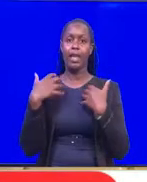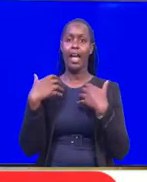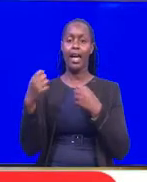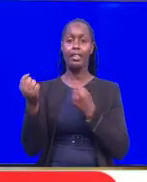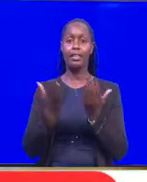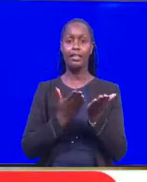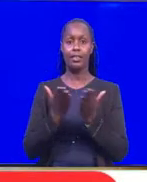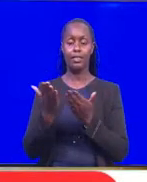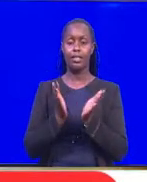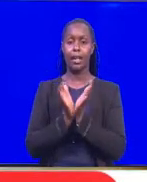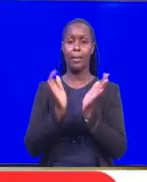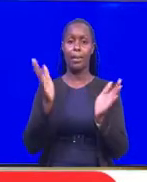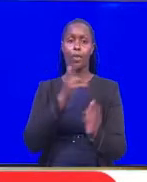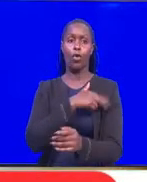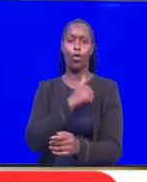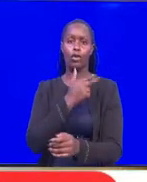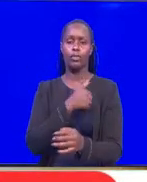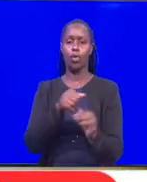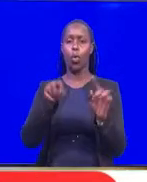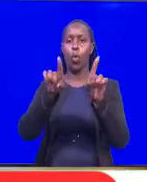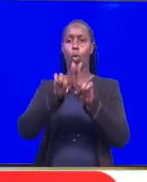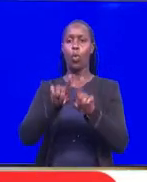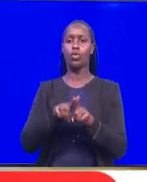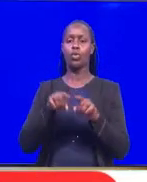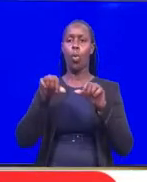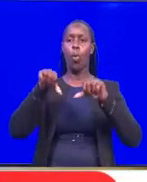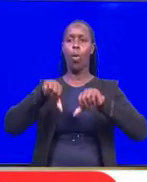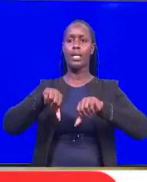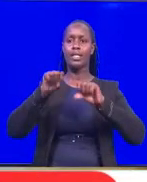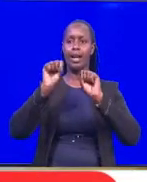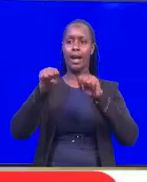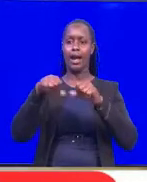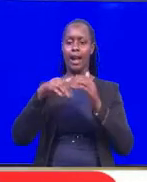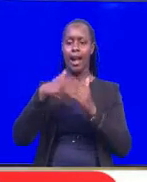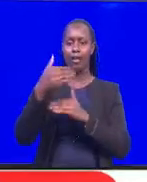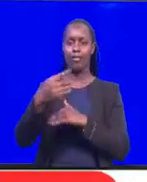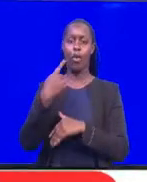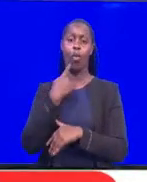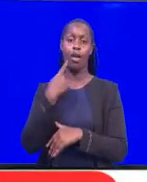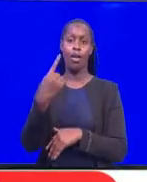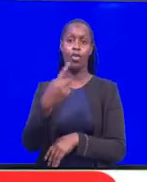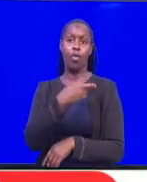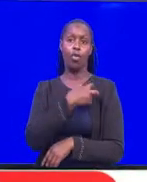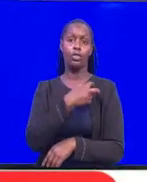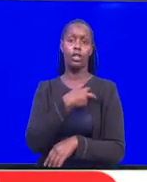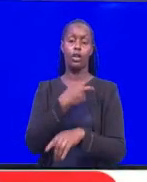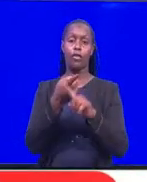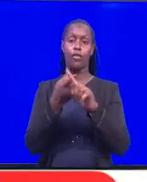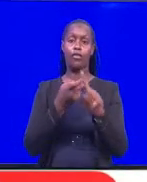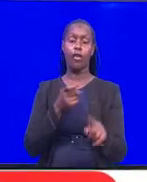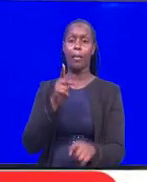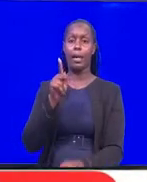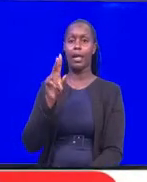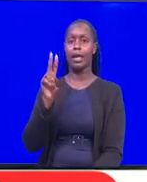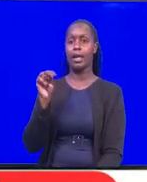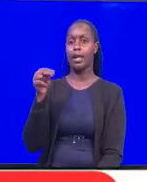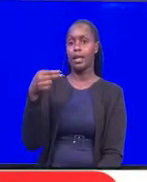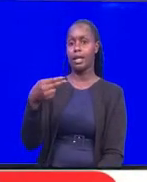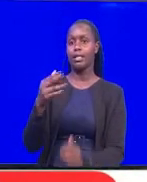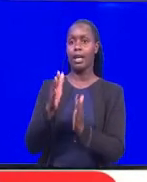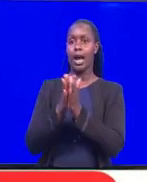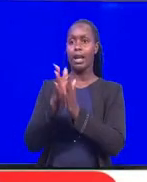public hospitals are likely to worsen after over 100 consultants from Kenyatta National Hospital and the University of